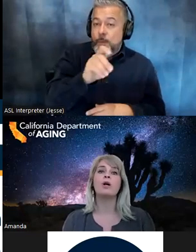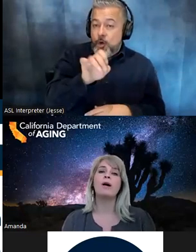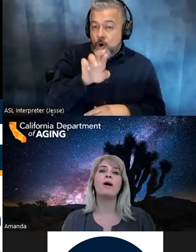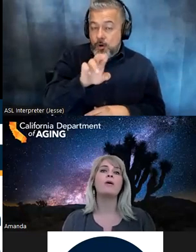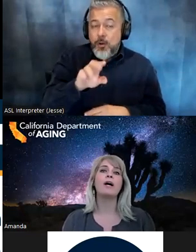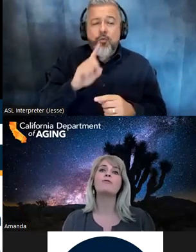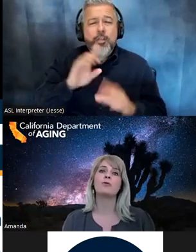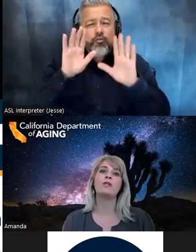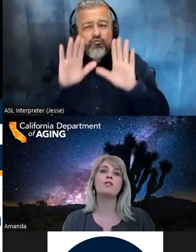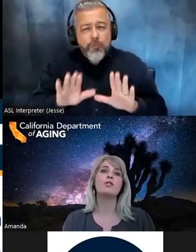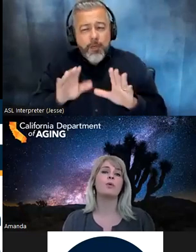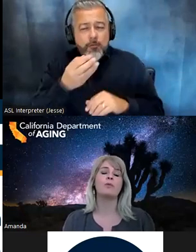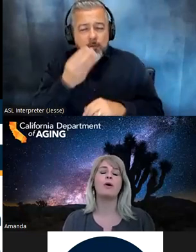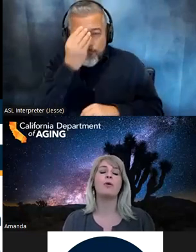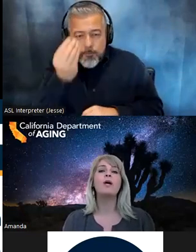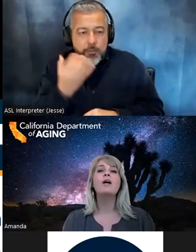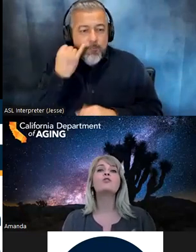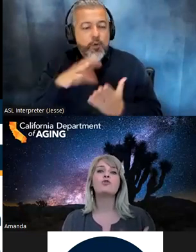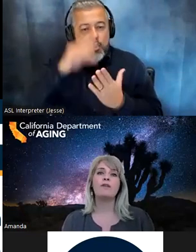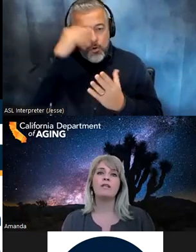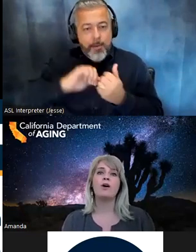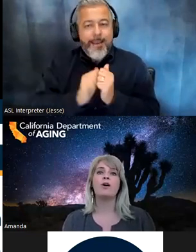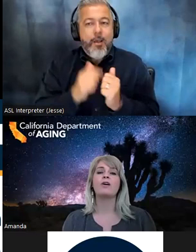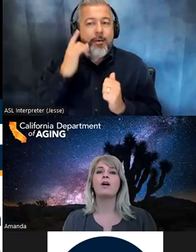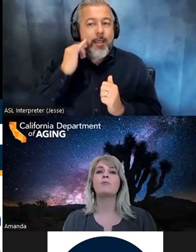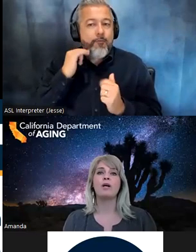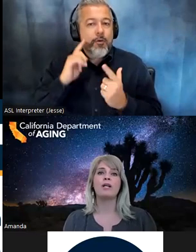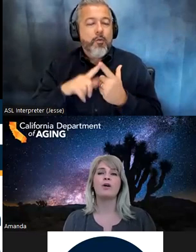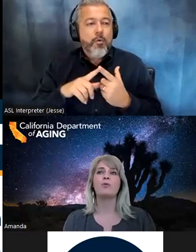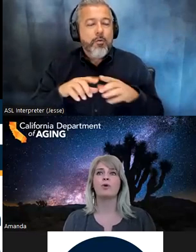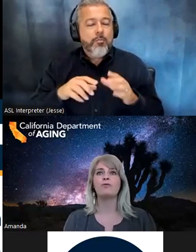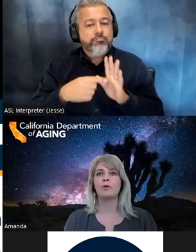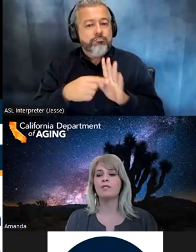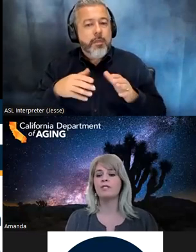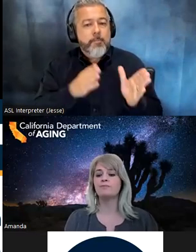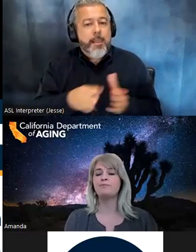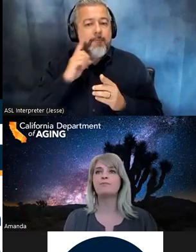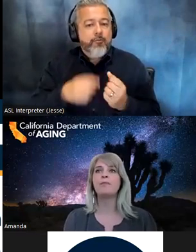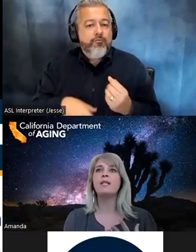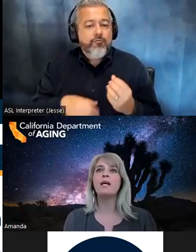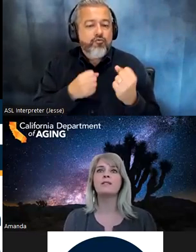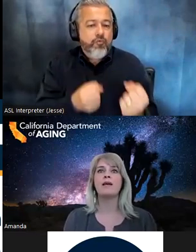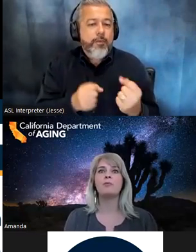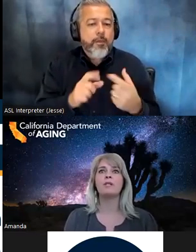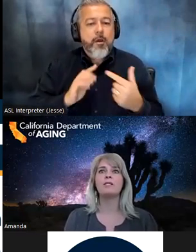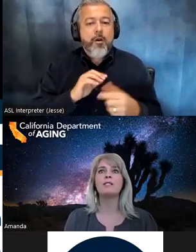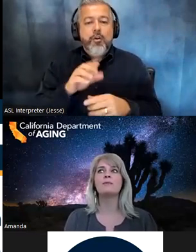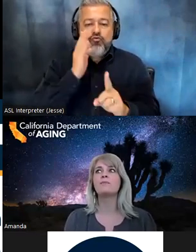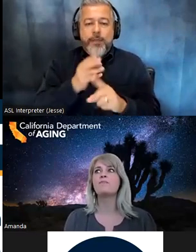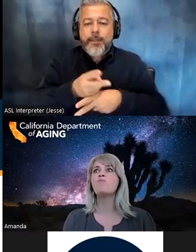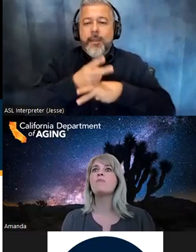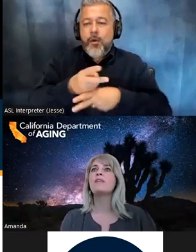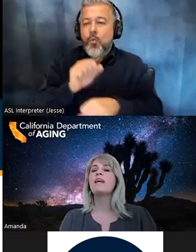more about how California is going about strengthening our direct care workforce. Next slide,